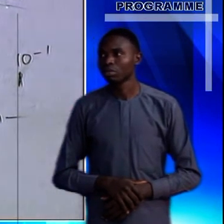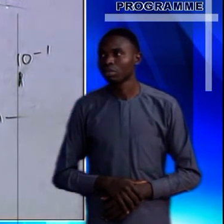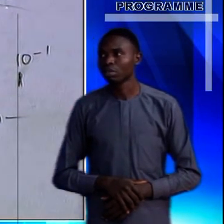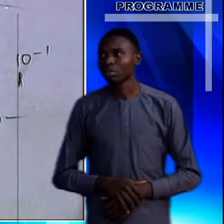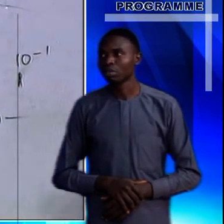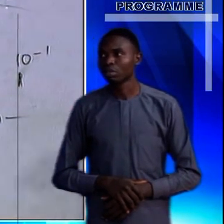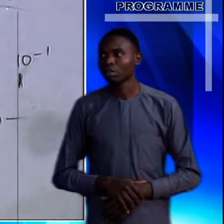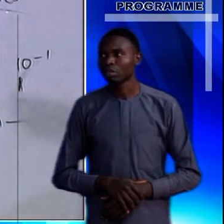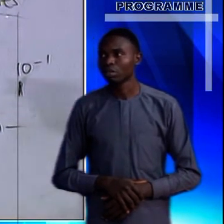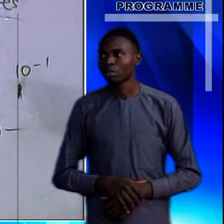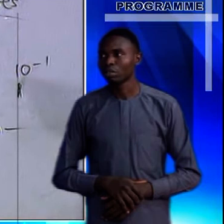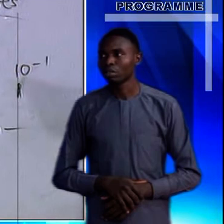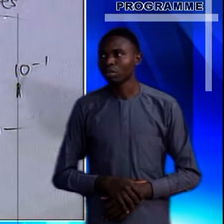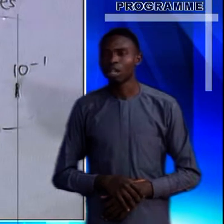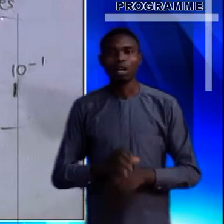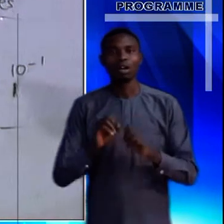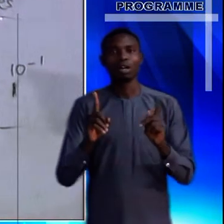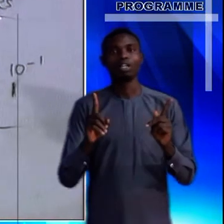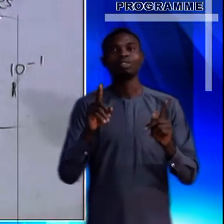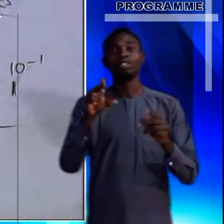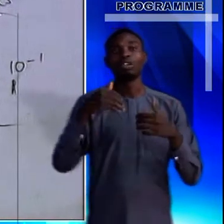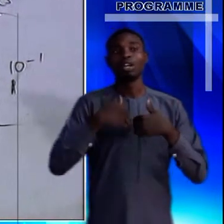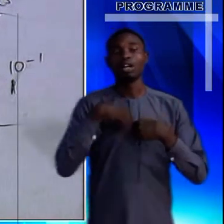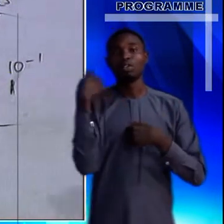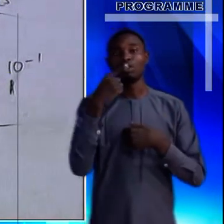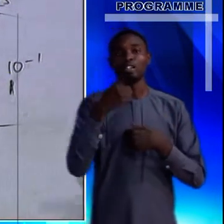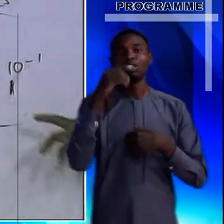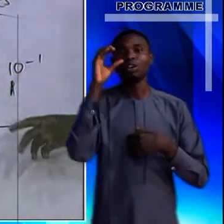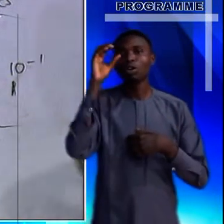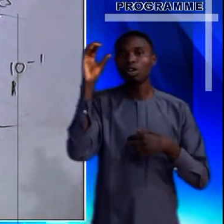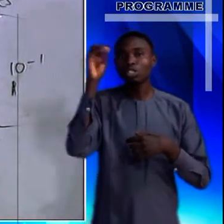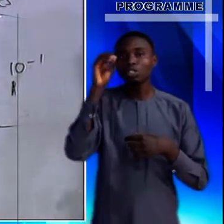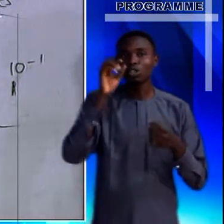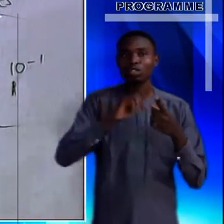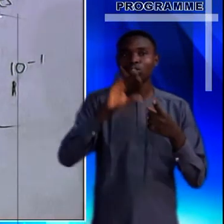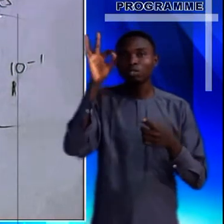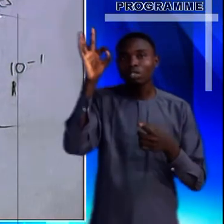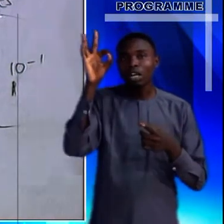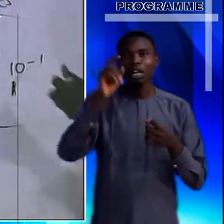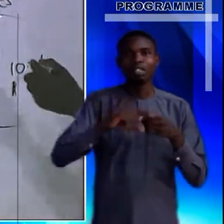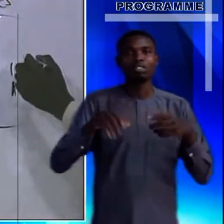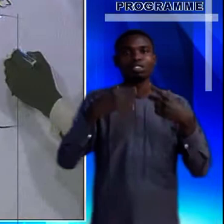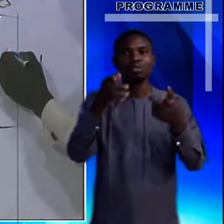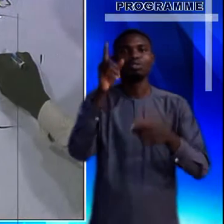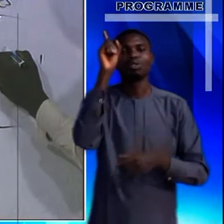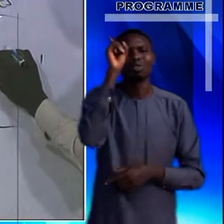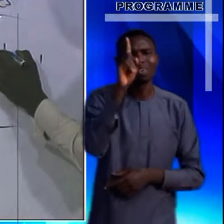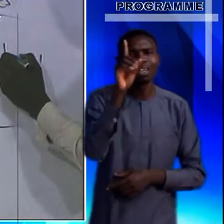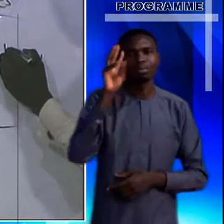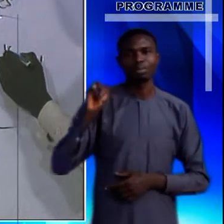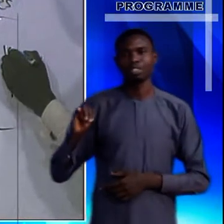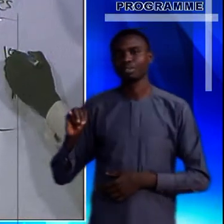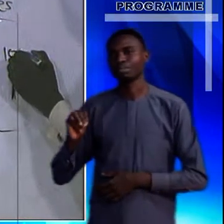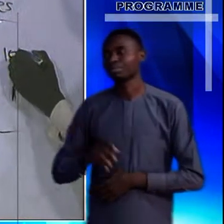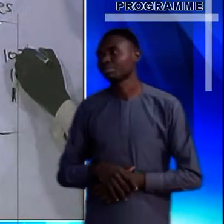1 meter, only this range. I hope you are with me. Then this one